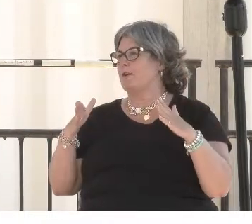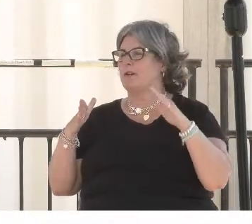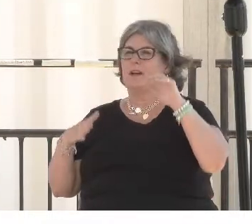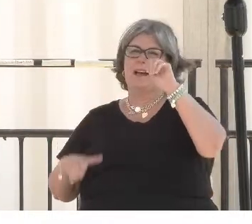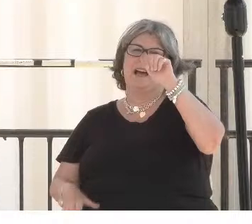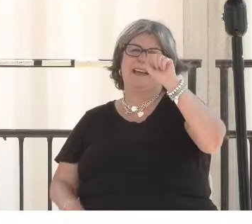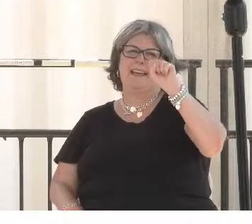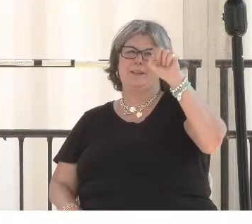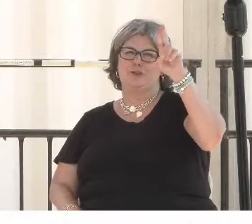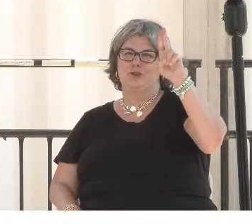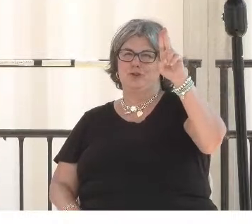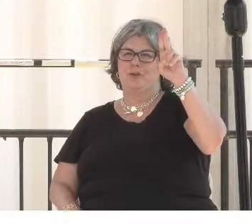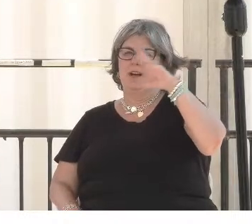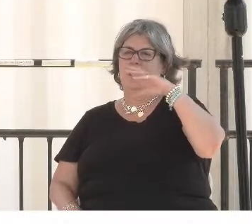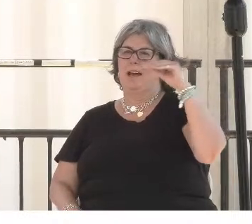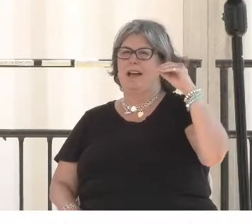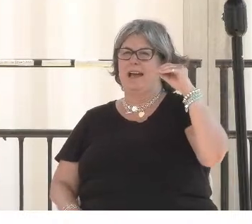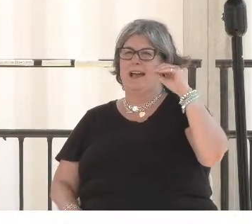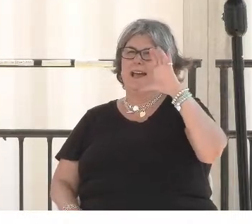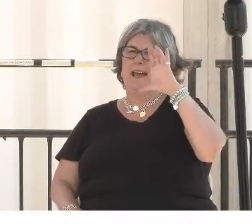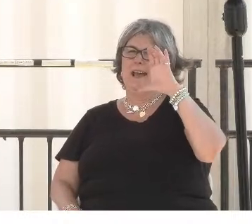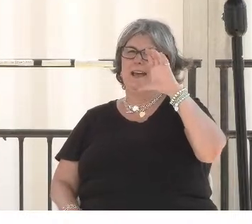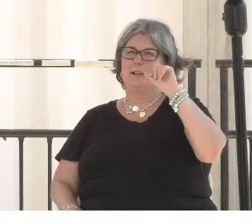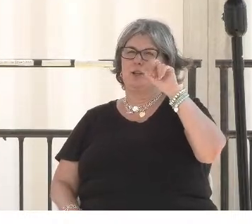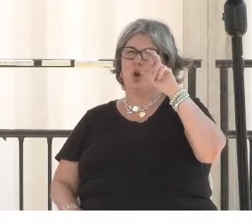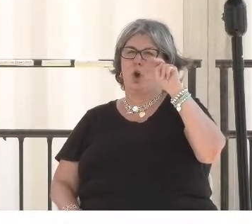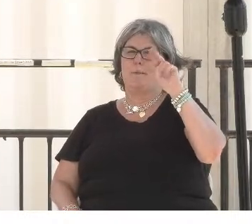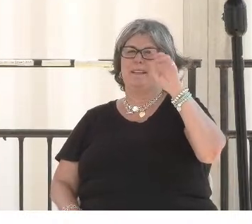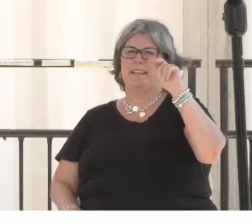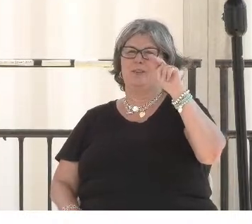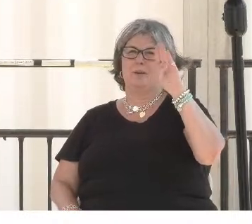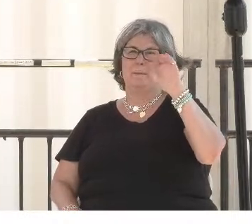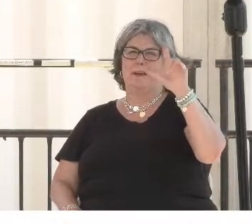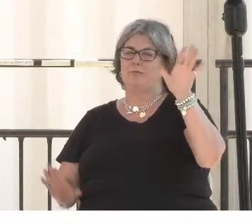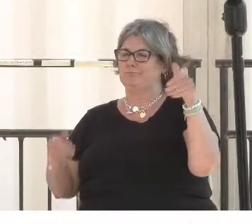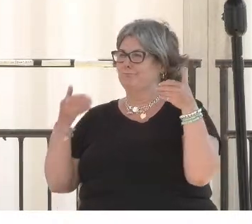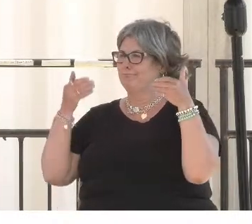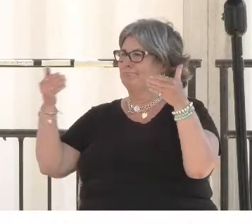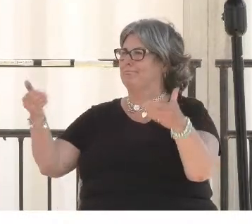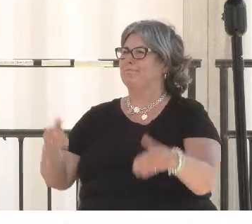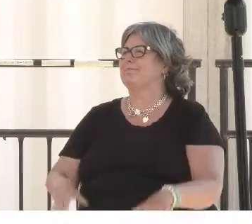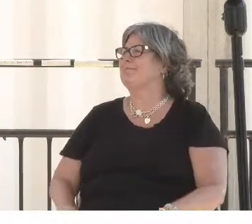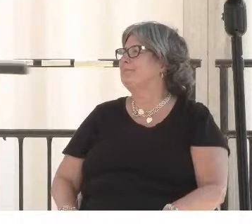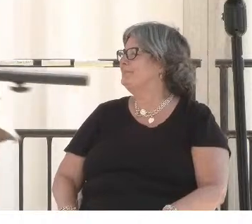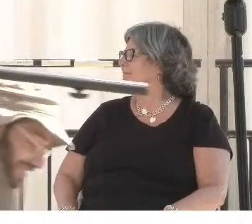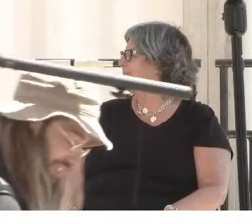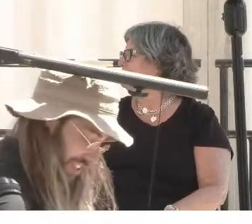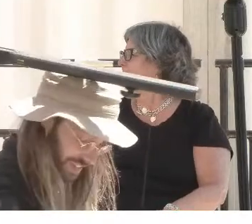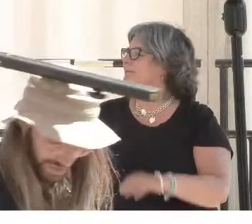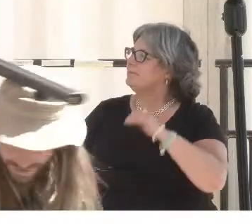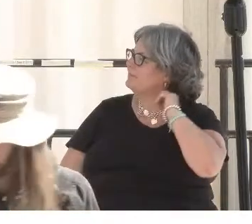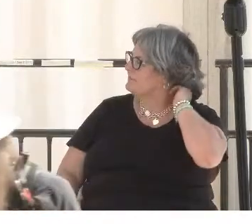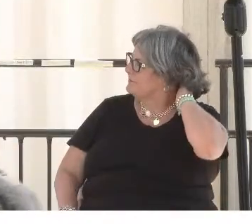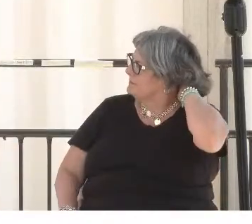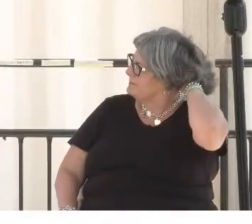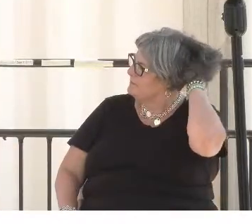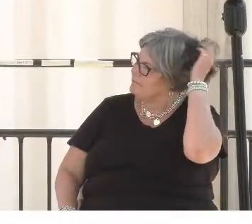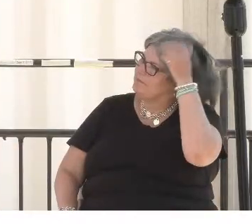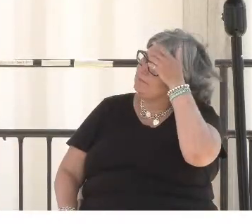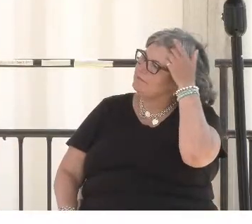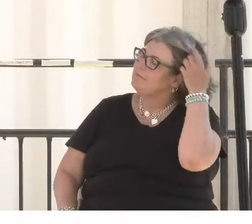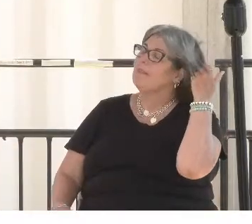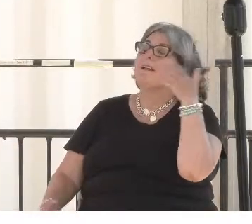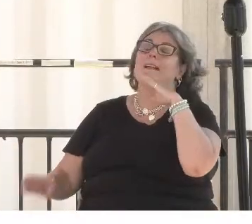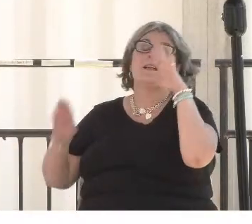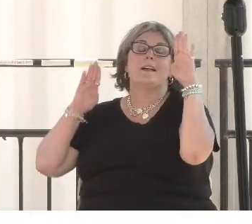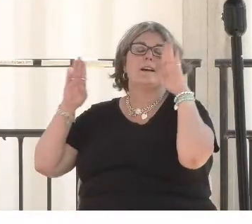at ASU and Carbon Nation. Bill, take it away. Thank you so much.